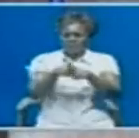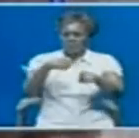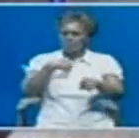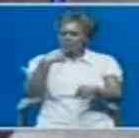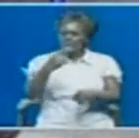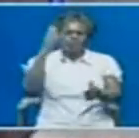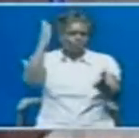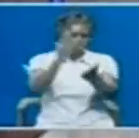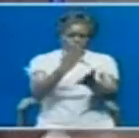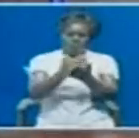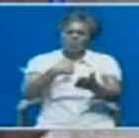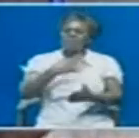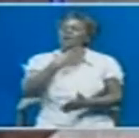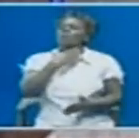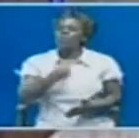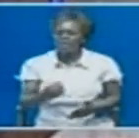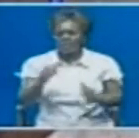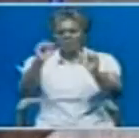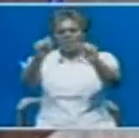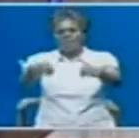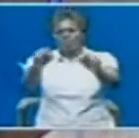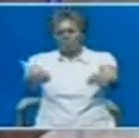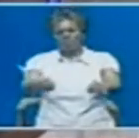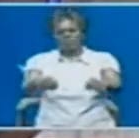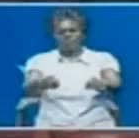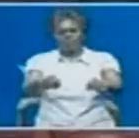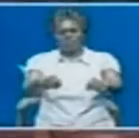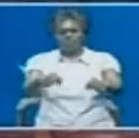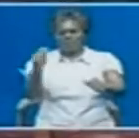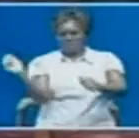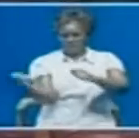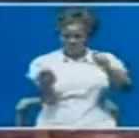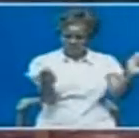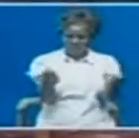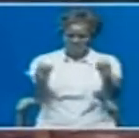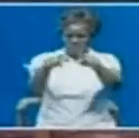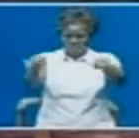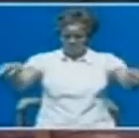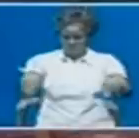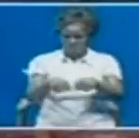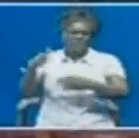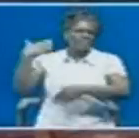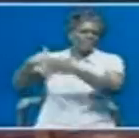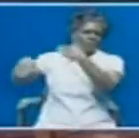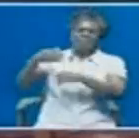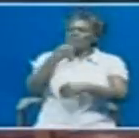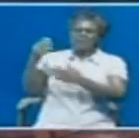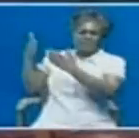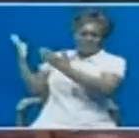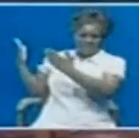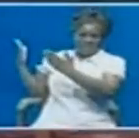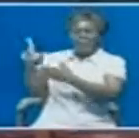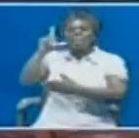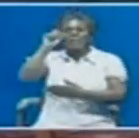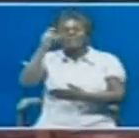ready and willing. And able, Because in the cricket books, in the annals of history, this man's picture is there.